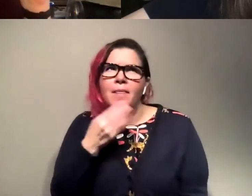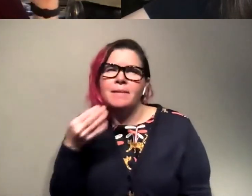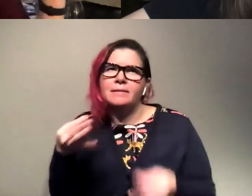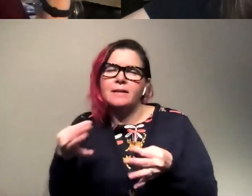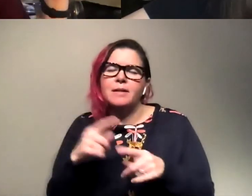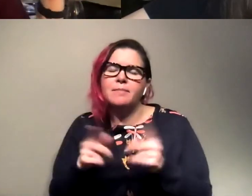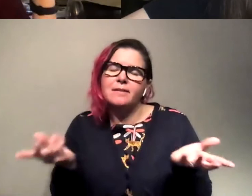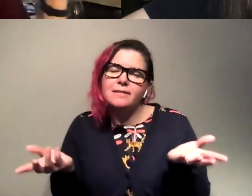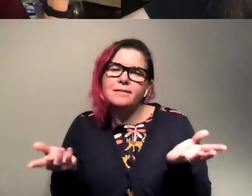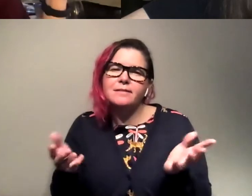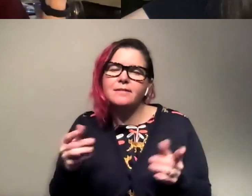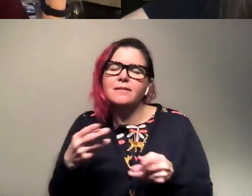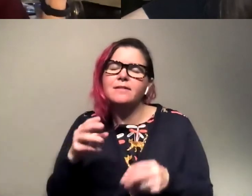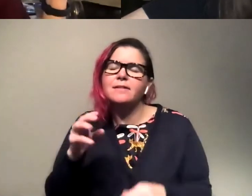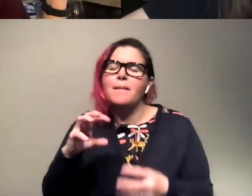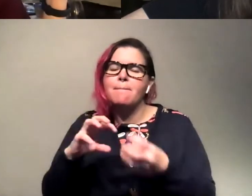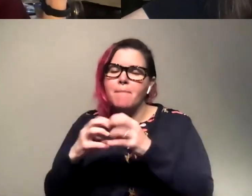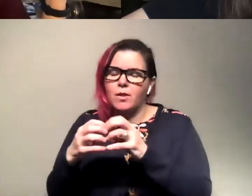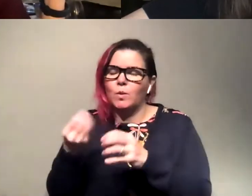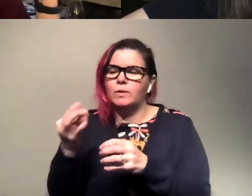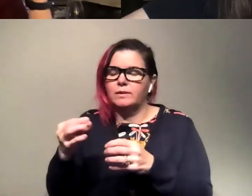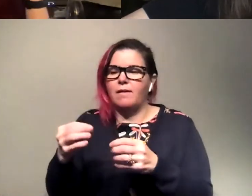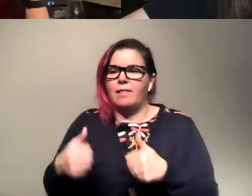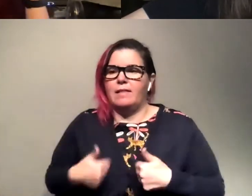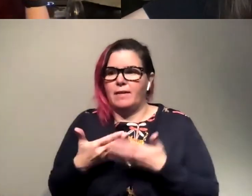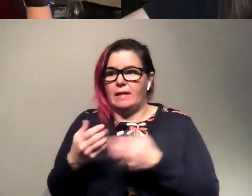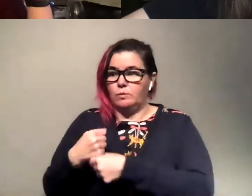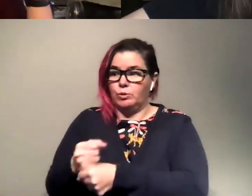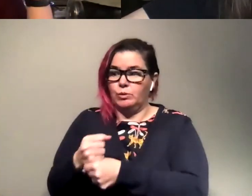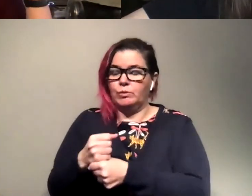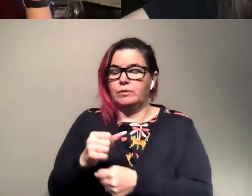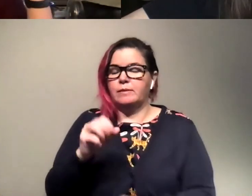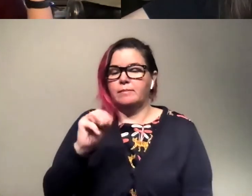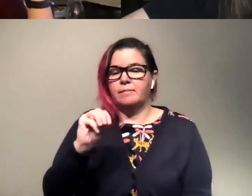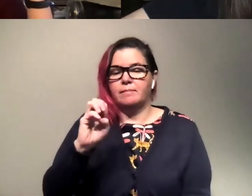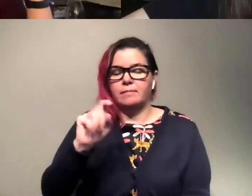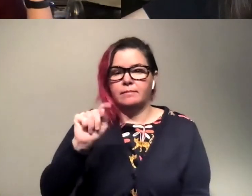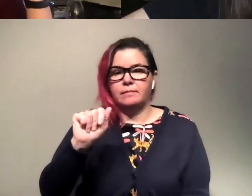so they're metabolites. They're molecules that these organisms produce, and